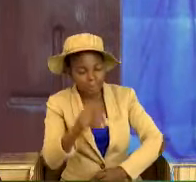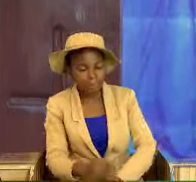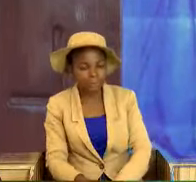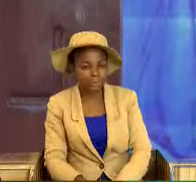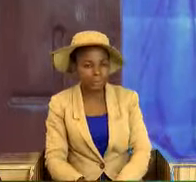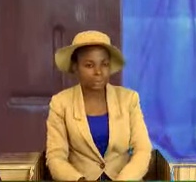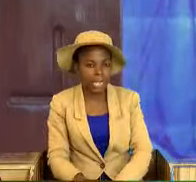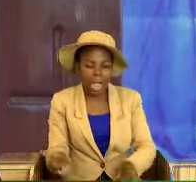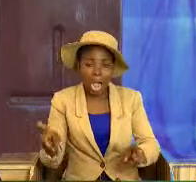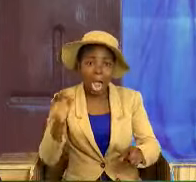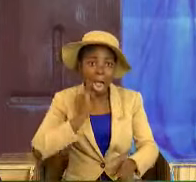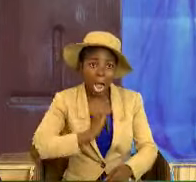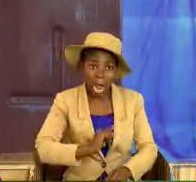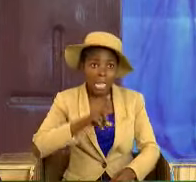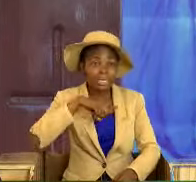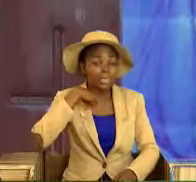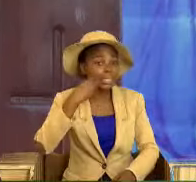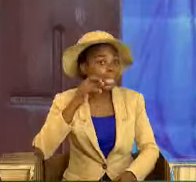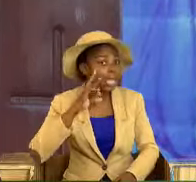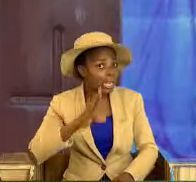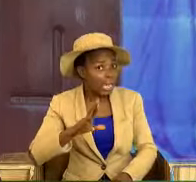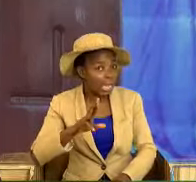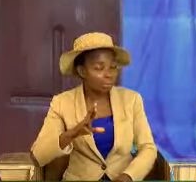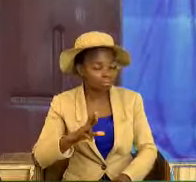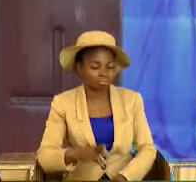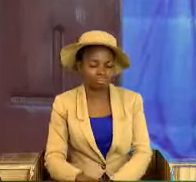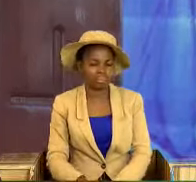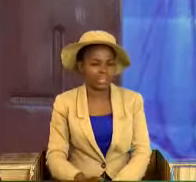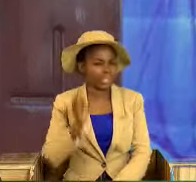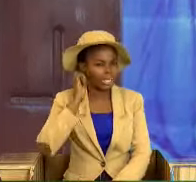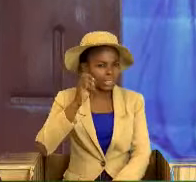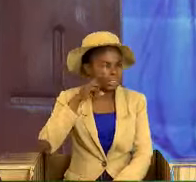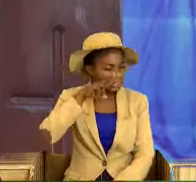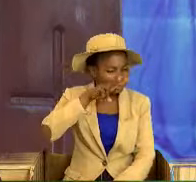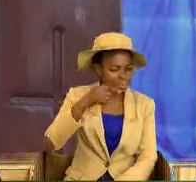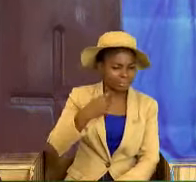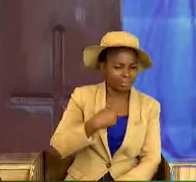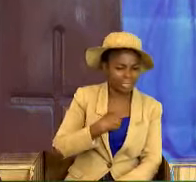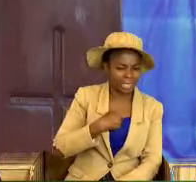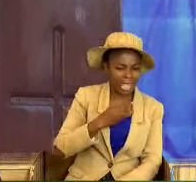Holy Spirit she looked at me and said